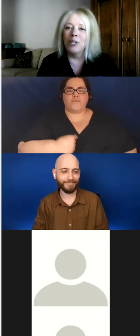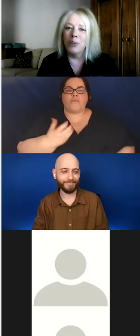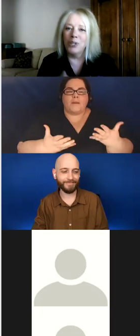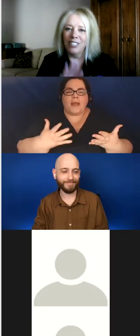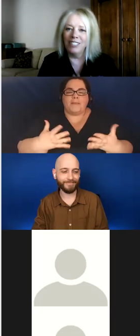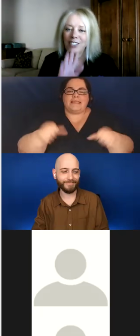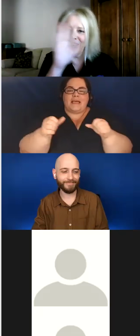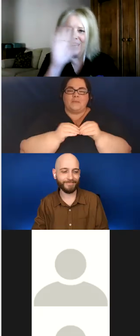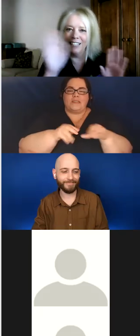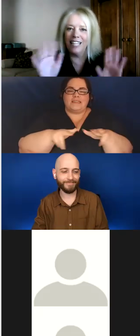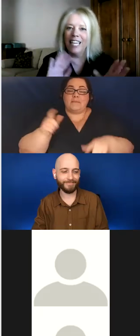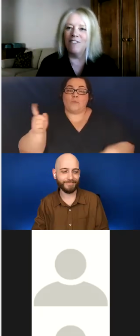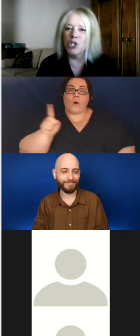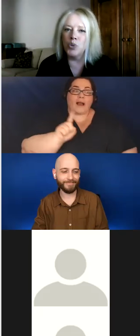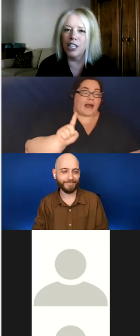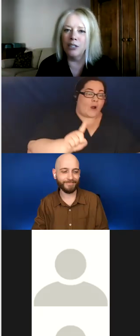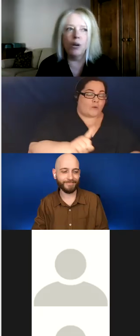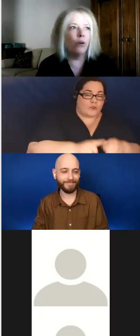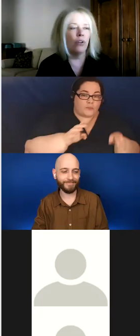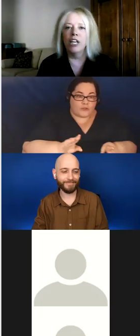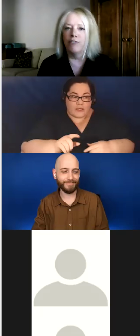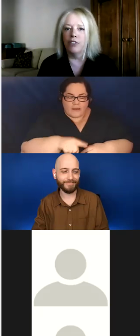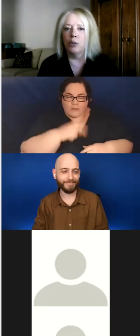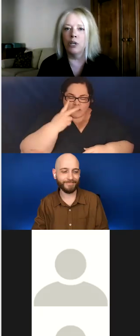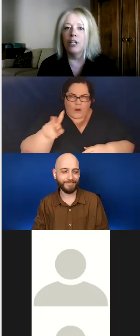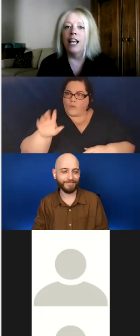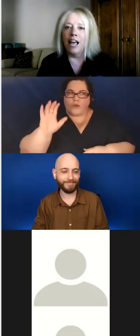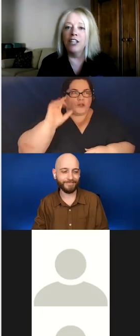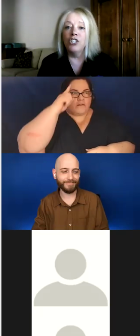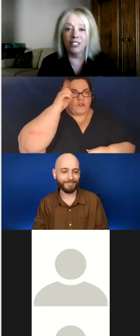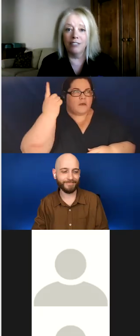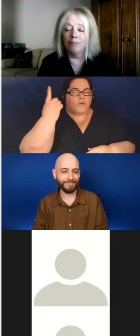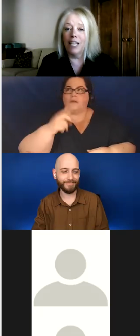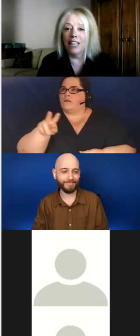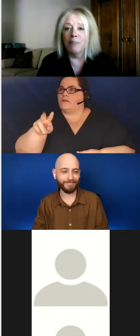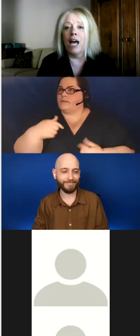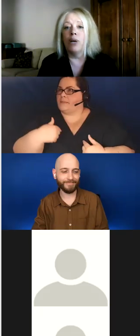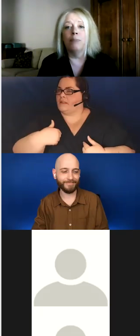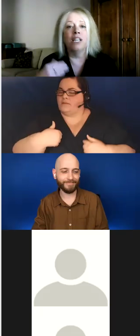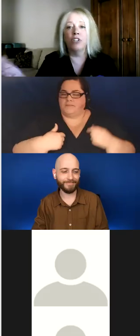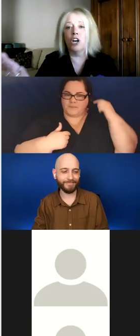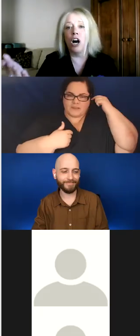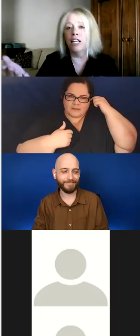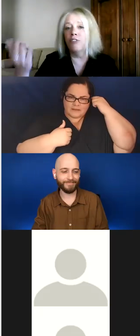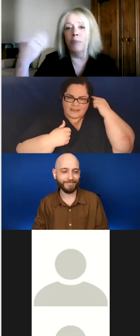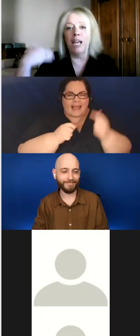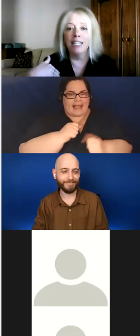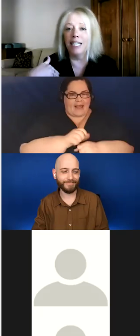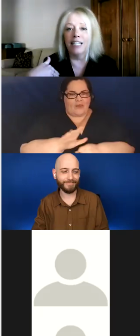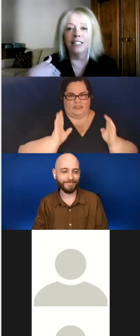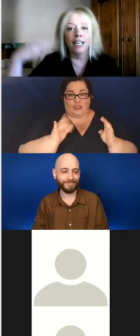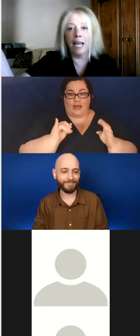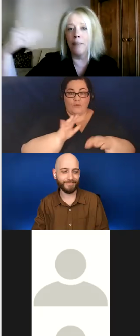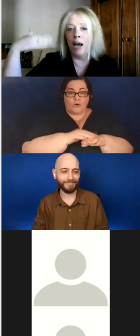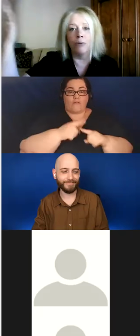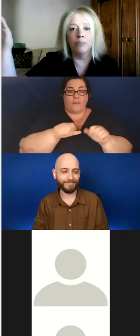out to the person so that they get a visual cue. Oh, they're looking for someone, and then just get them that way. Because if you're calling from behind a